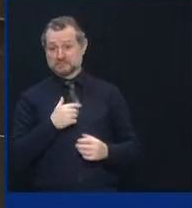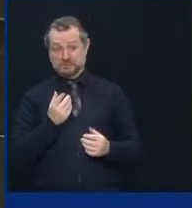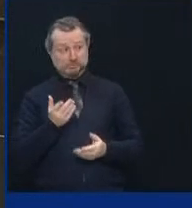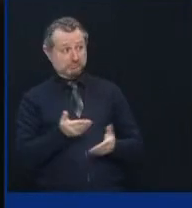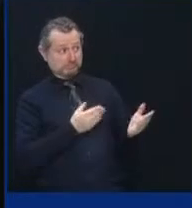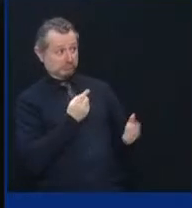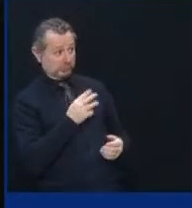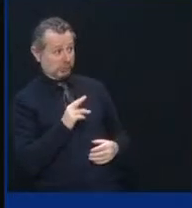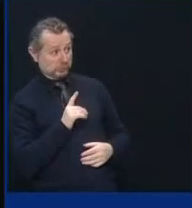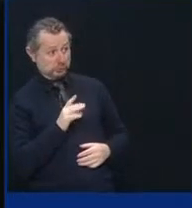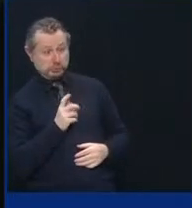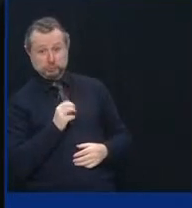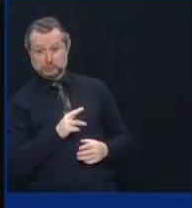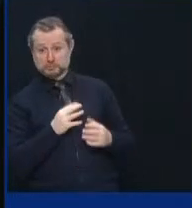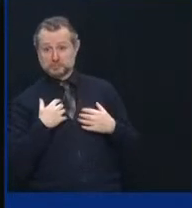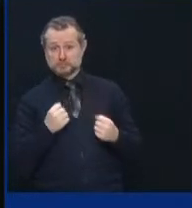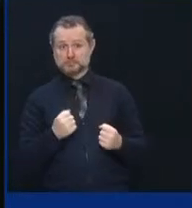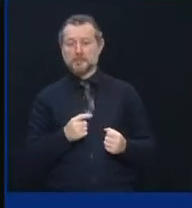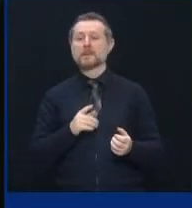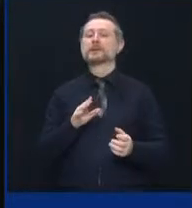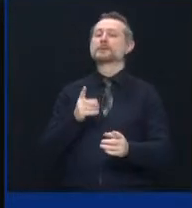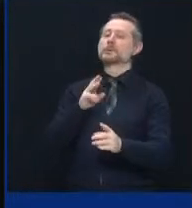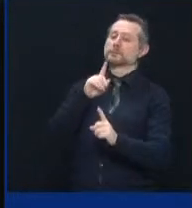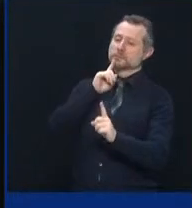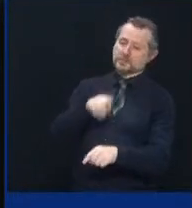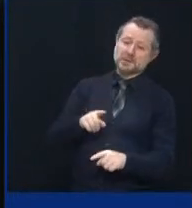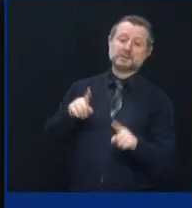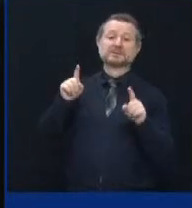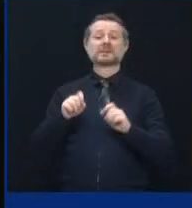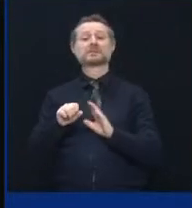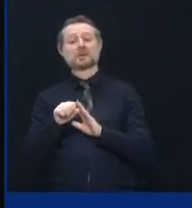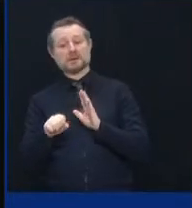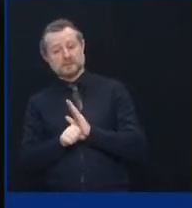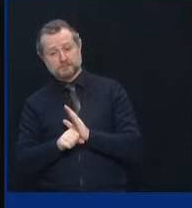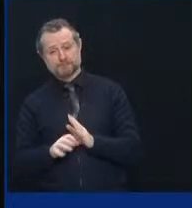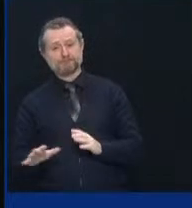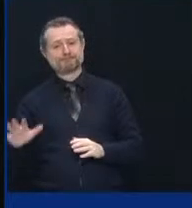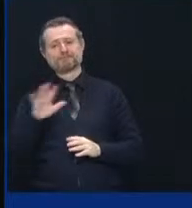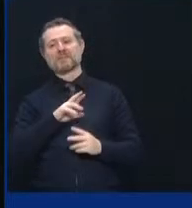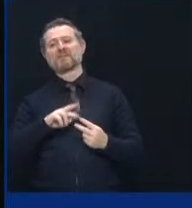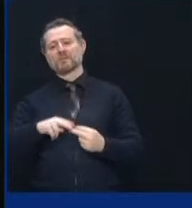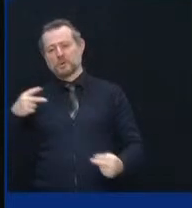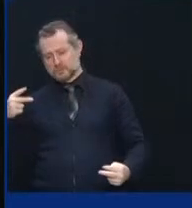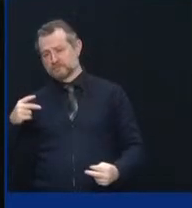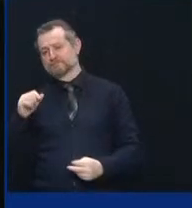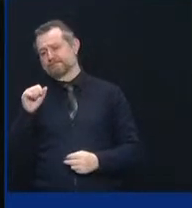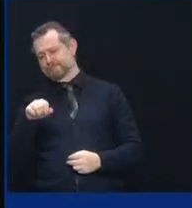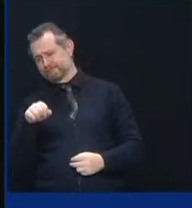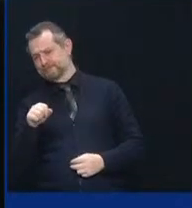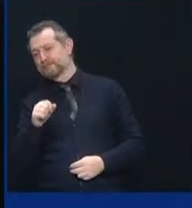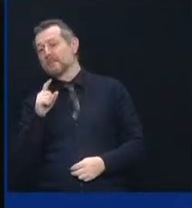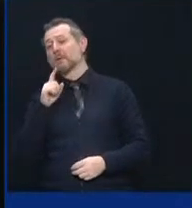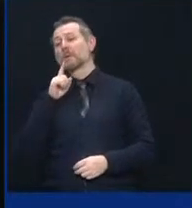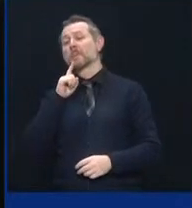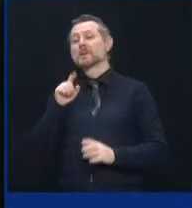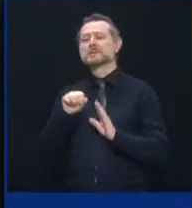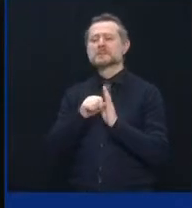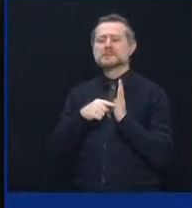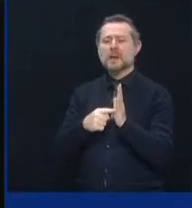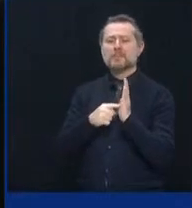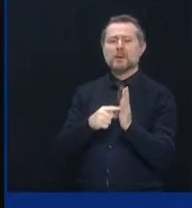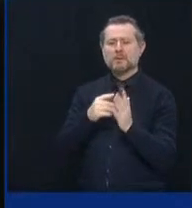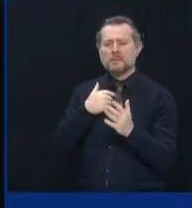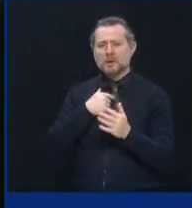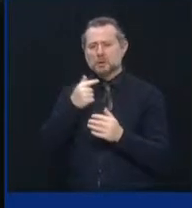the variant. We've looked at close to 3,000 samples. We sample the entire genome so that we can identify whether it's a